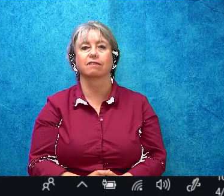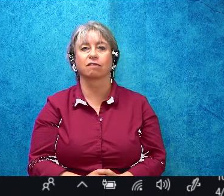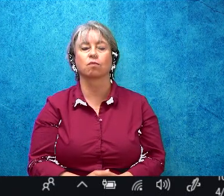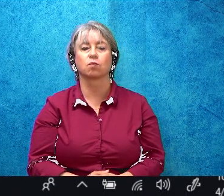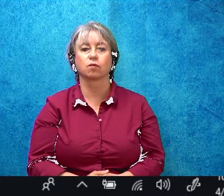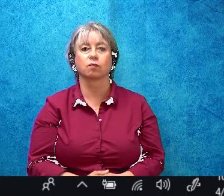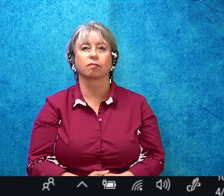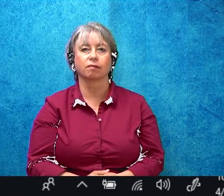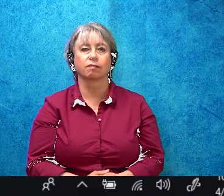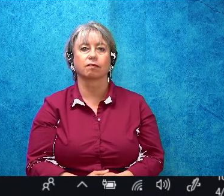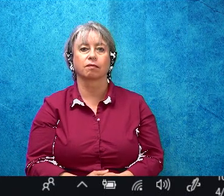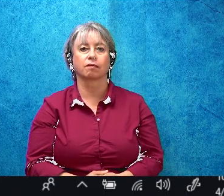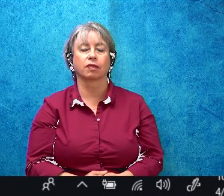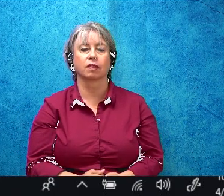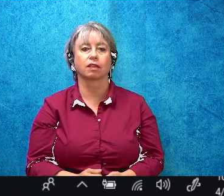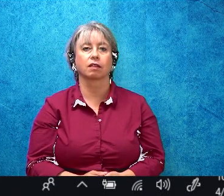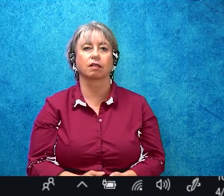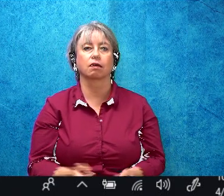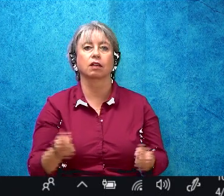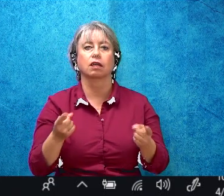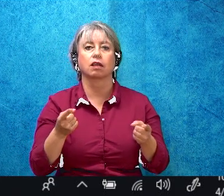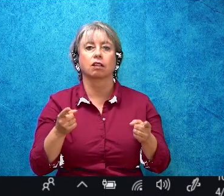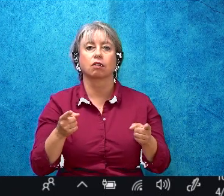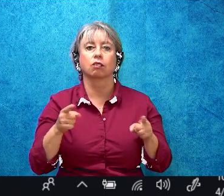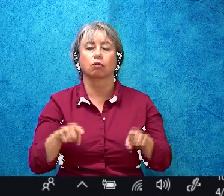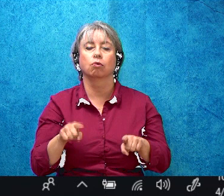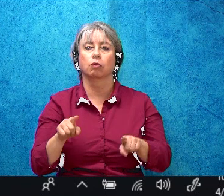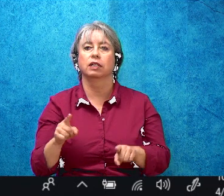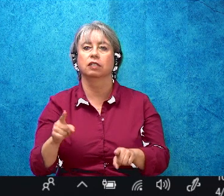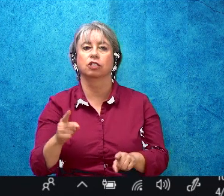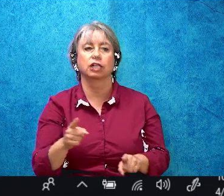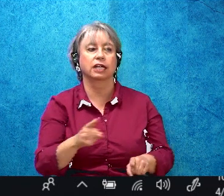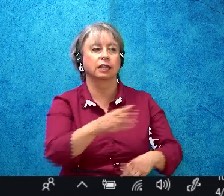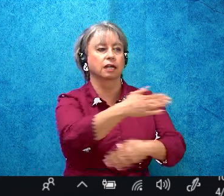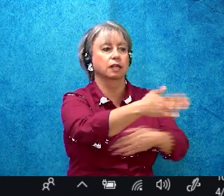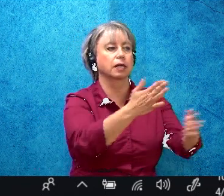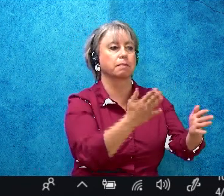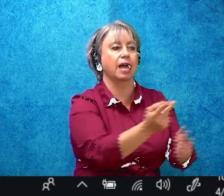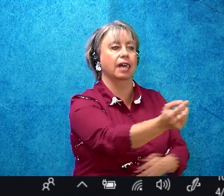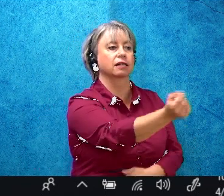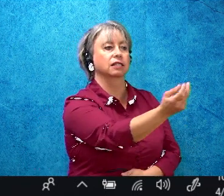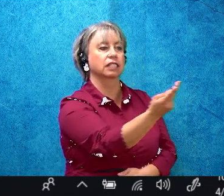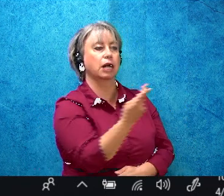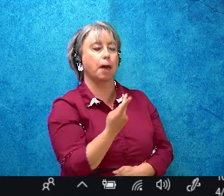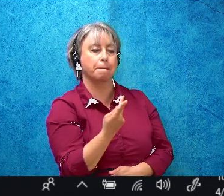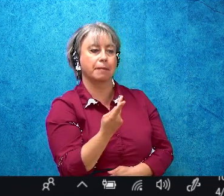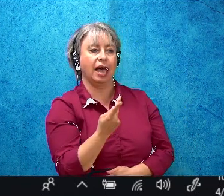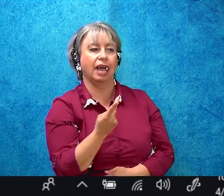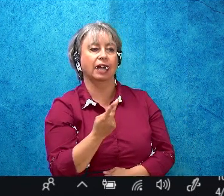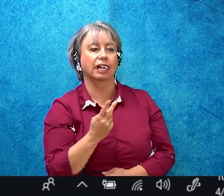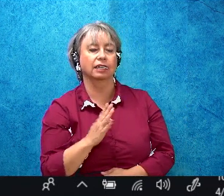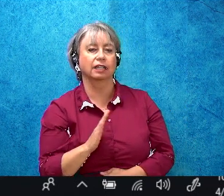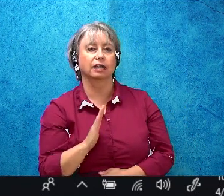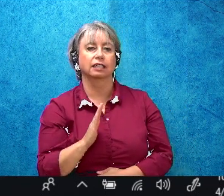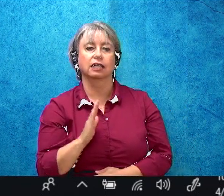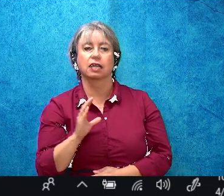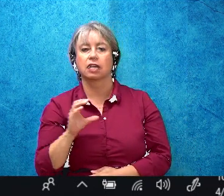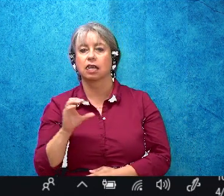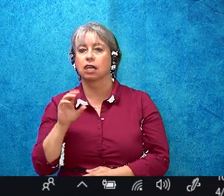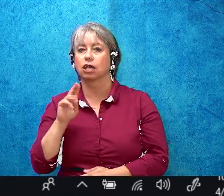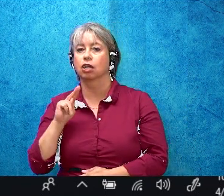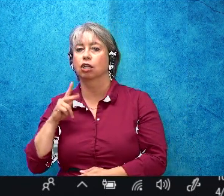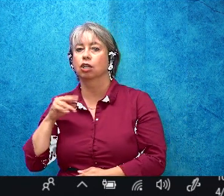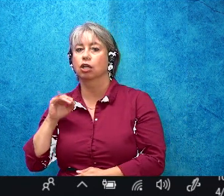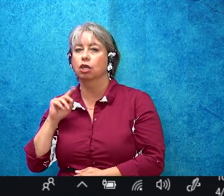So when she gets the box and she comes back, okay, to the world, to her world, Cupid realizes